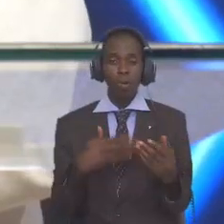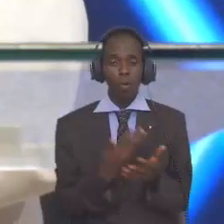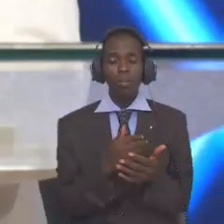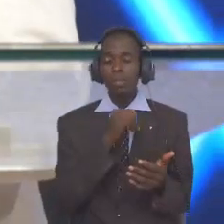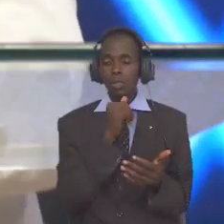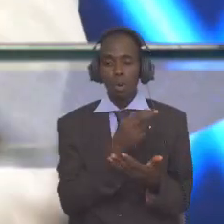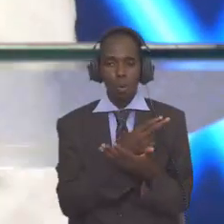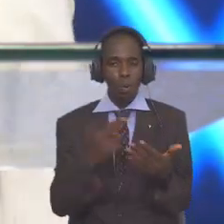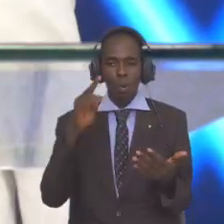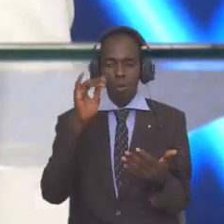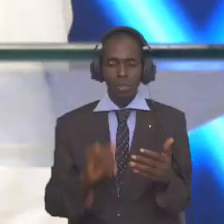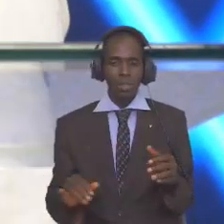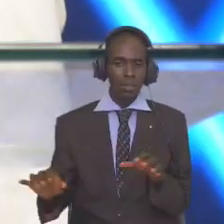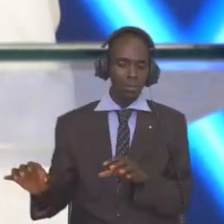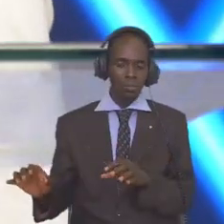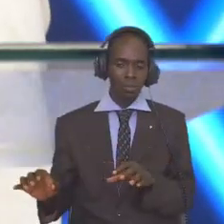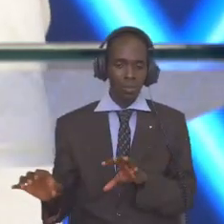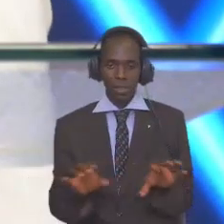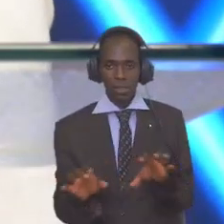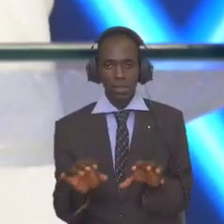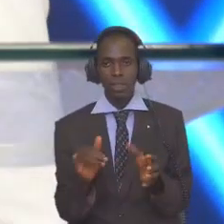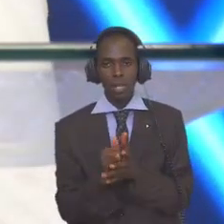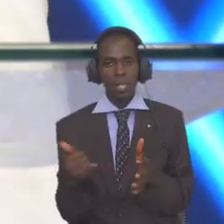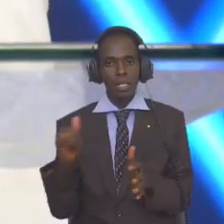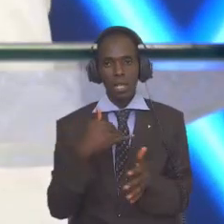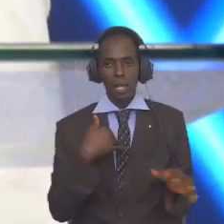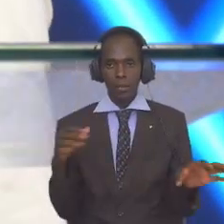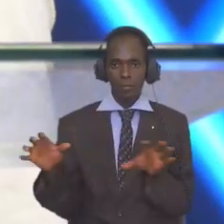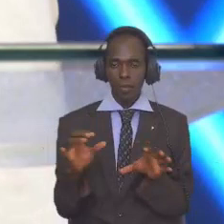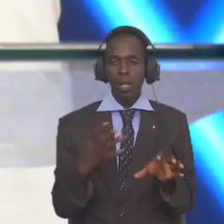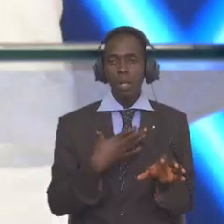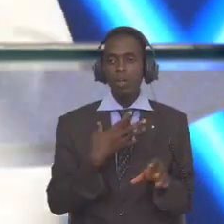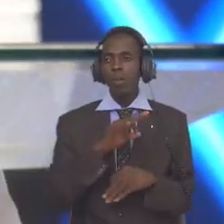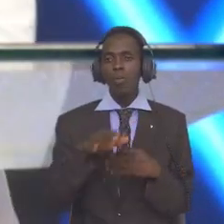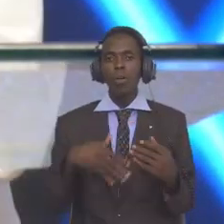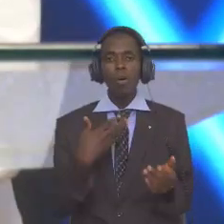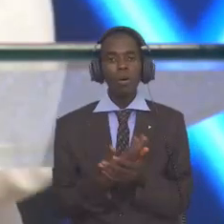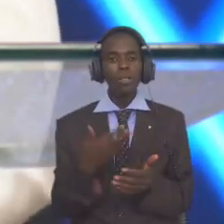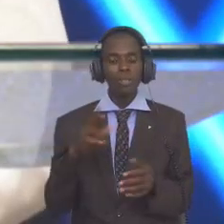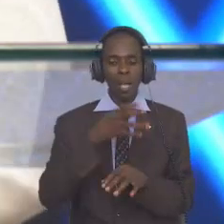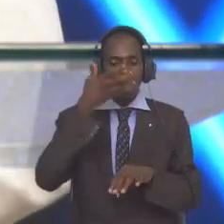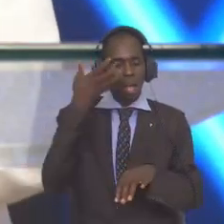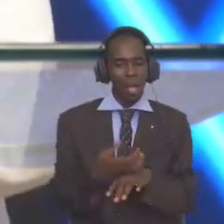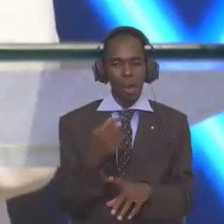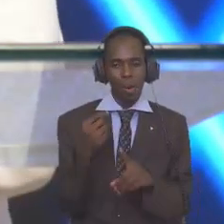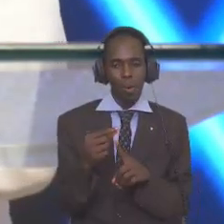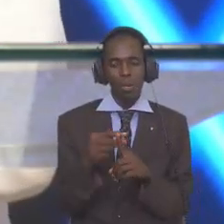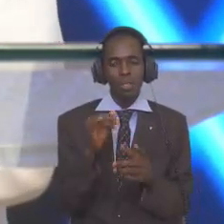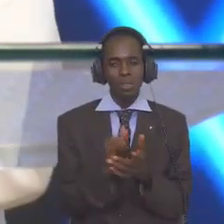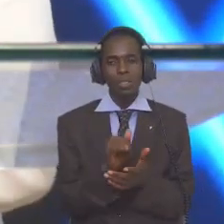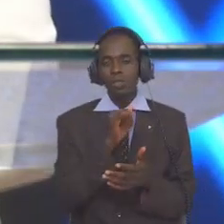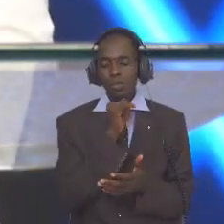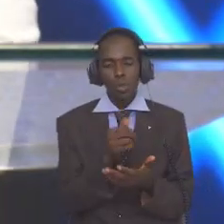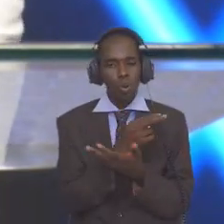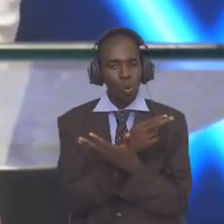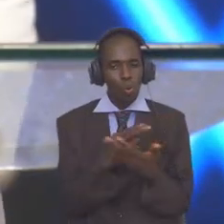deeds which they have ungodly committed, and of all their hard speeches which ungodly sinners have